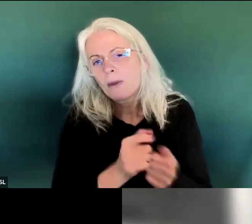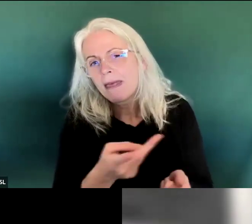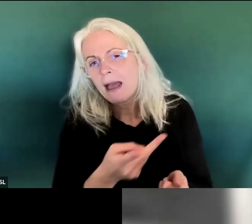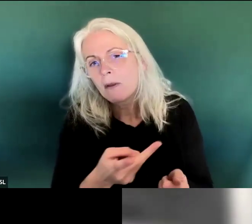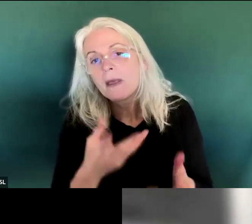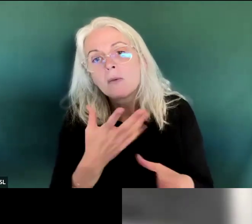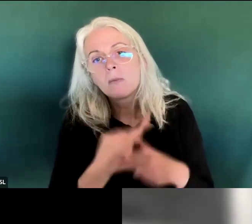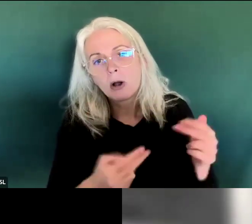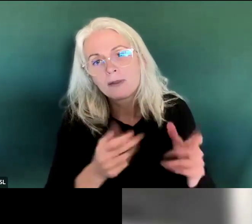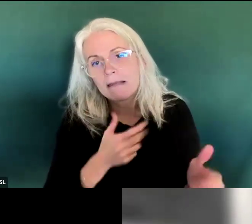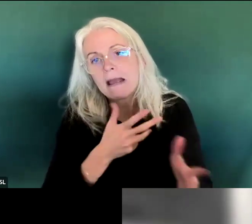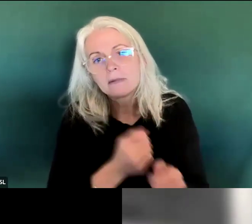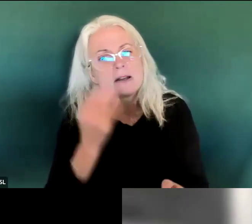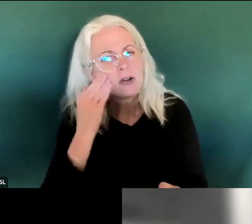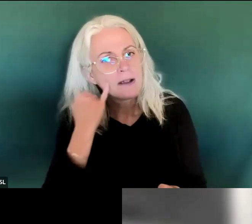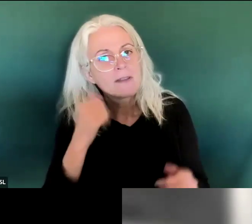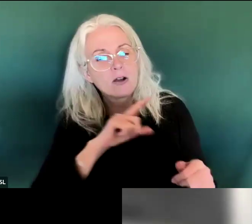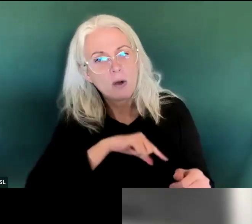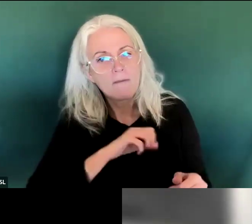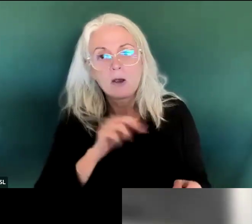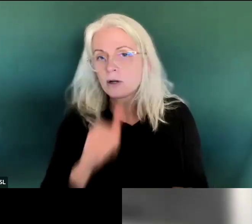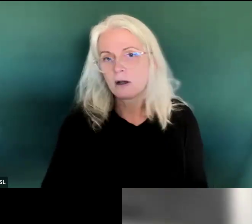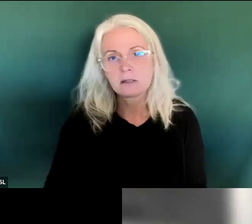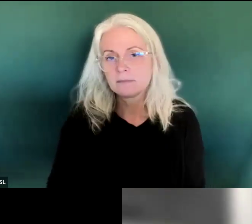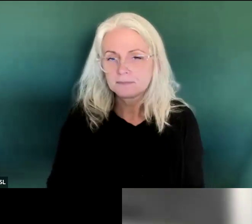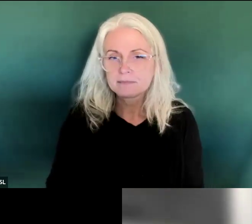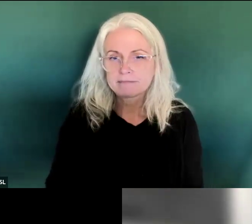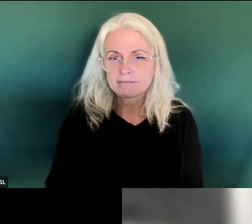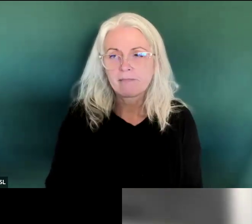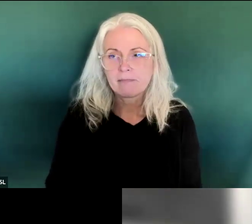the update and they'll know if they are eligible or not.